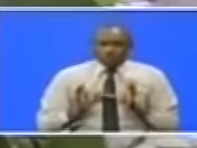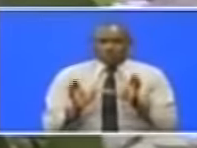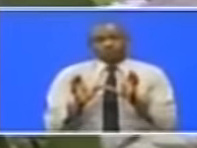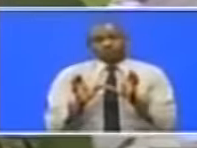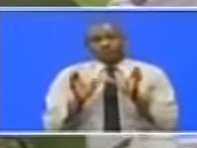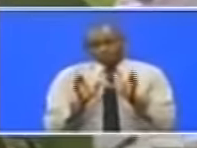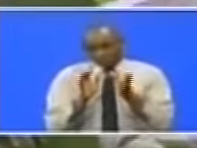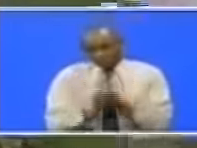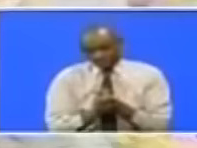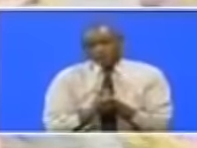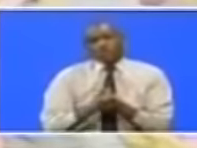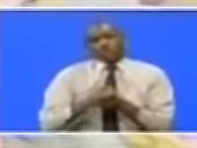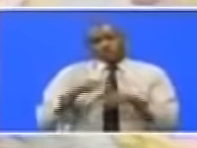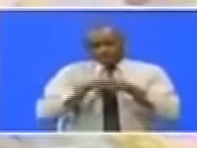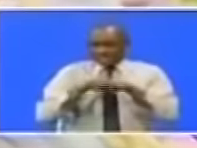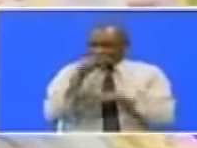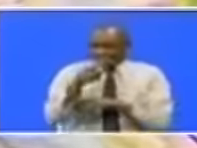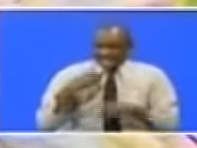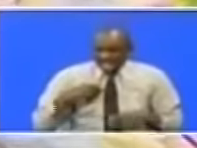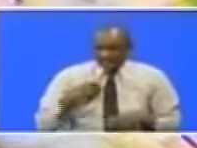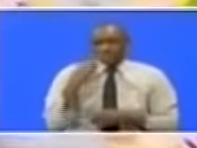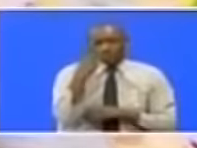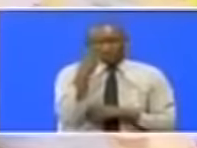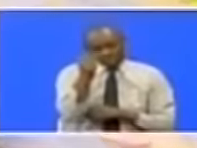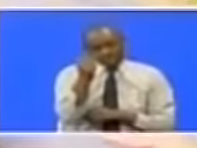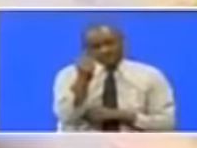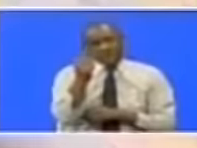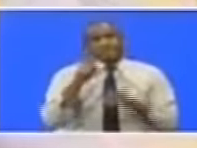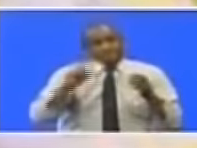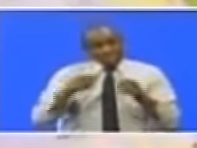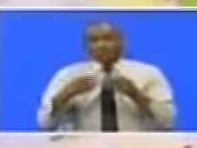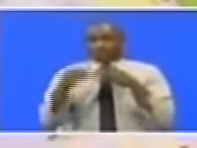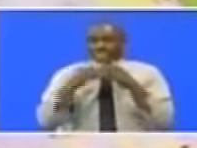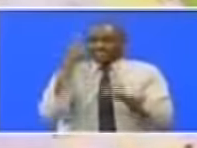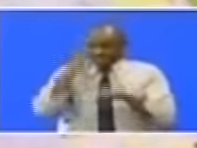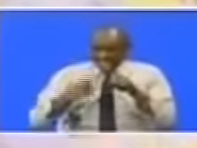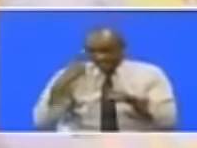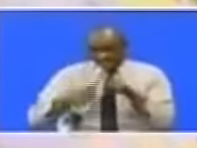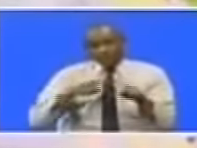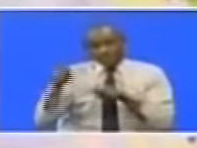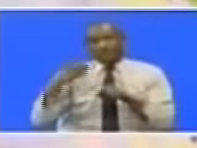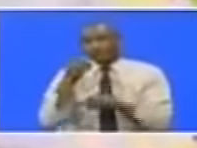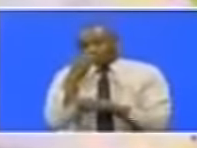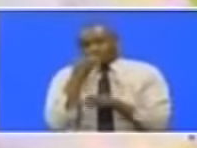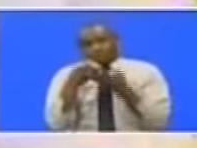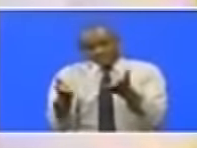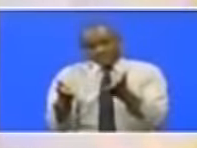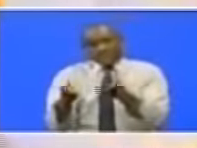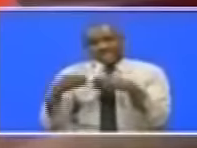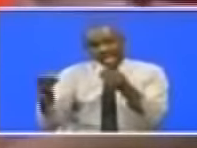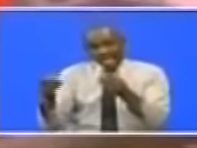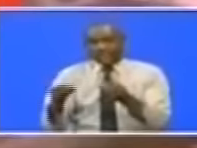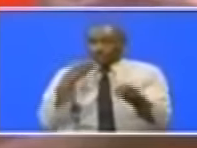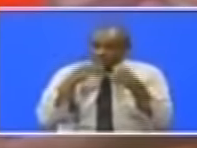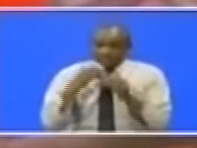continent imports food staples valued at about $25 billion annually owing to unstable food production, supply and